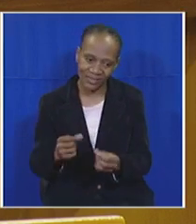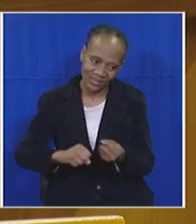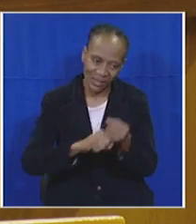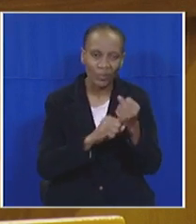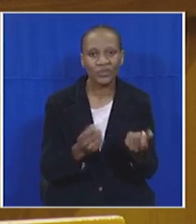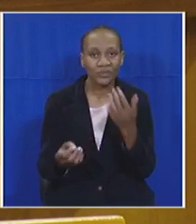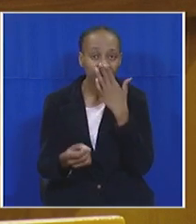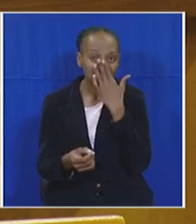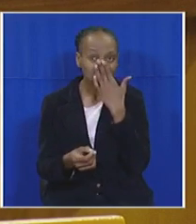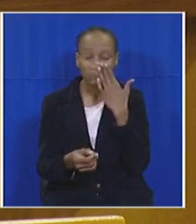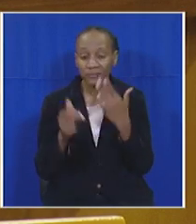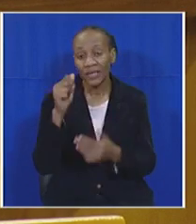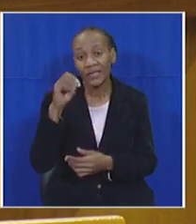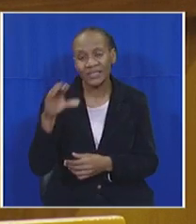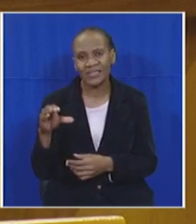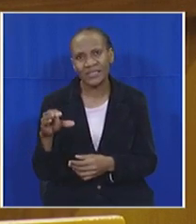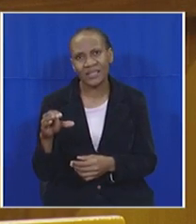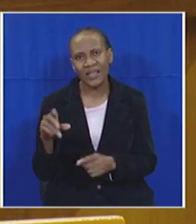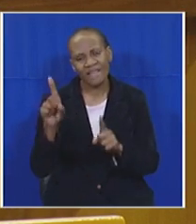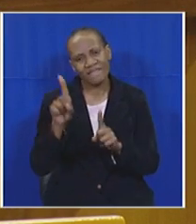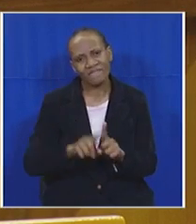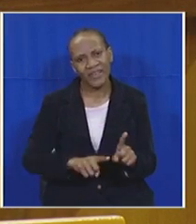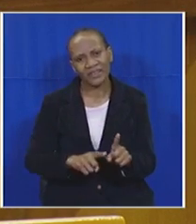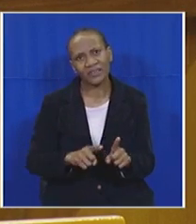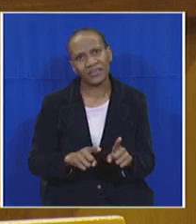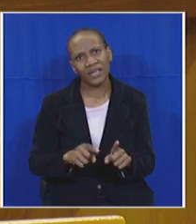make unintelligible deals with the